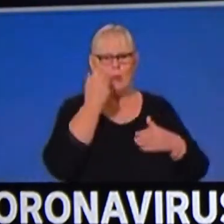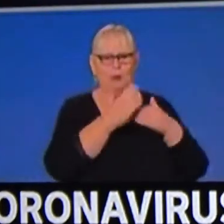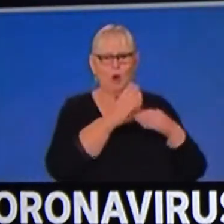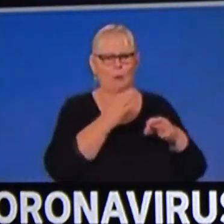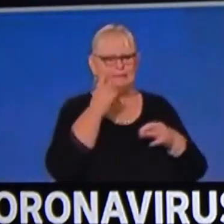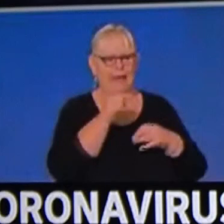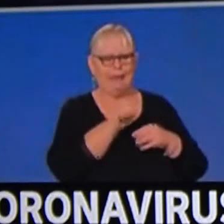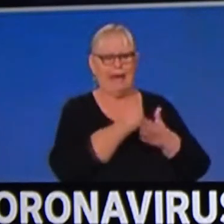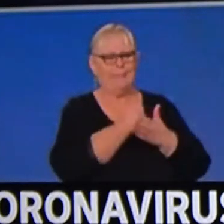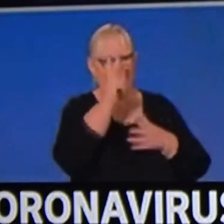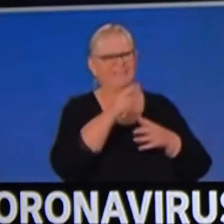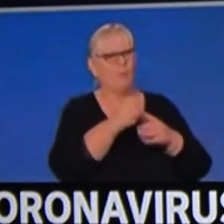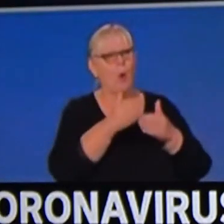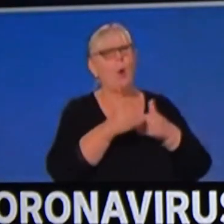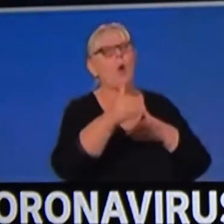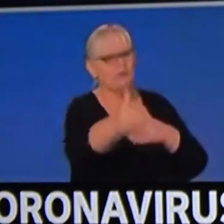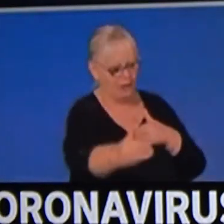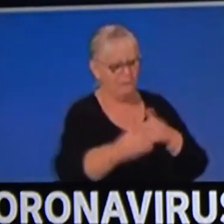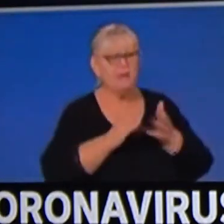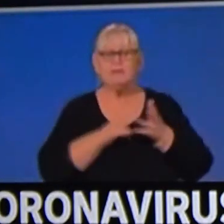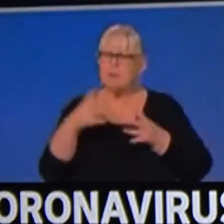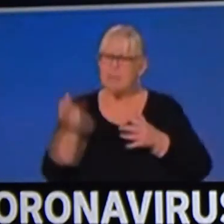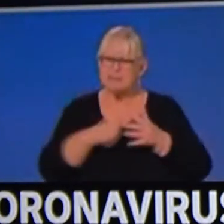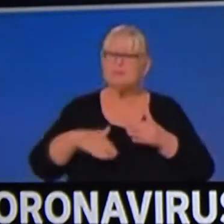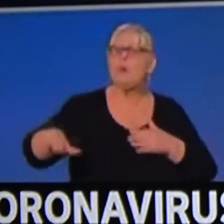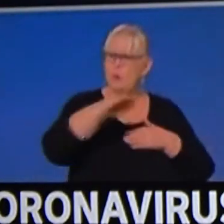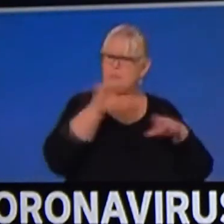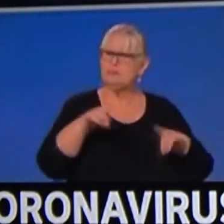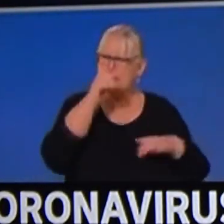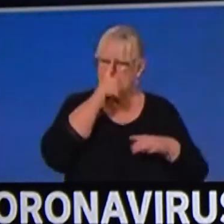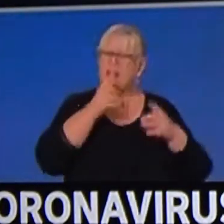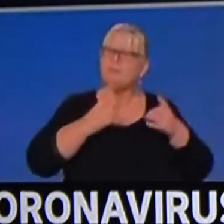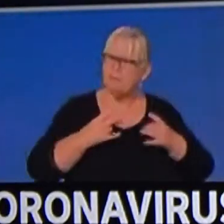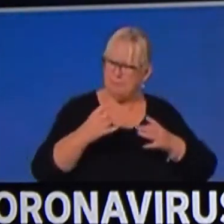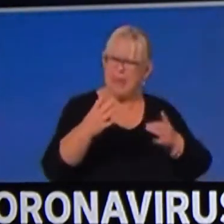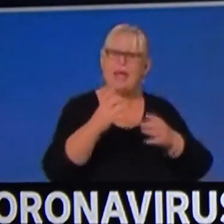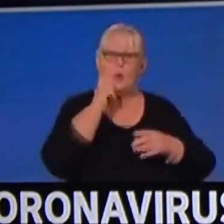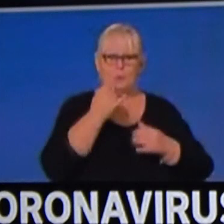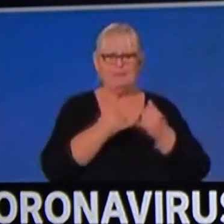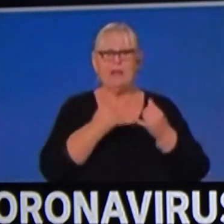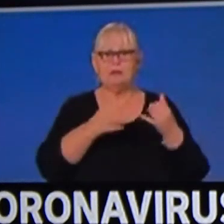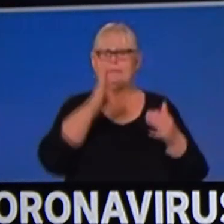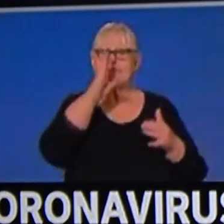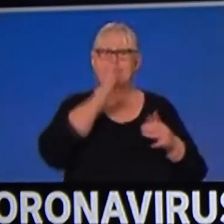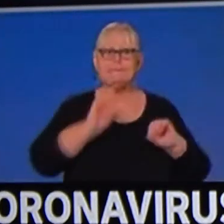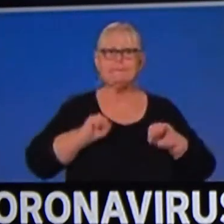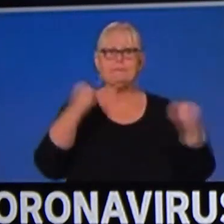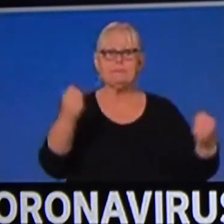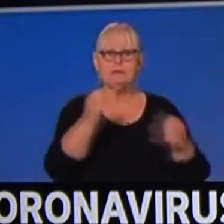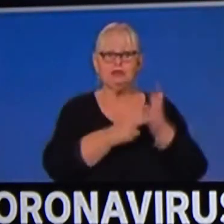in saying that, we really do need to prepare ourselves as a country for some very sobering news on the economic front